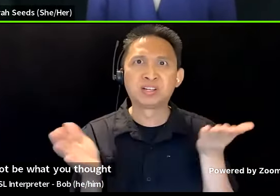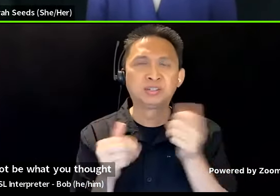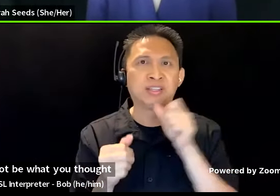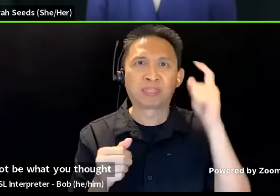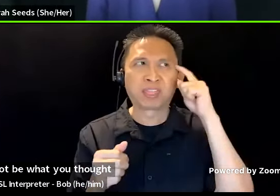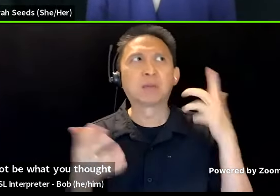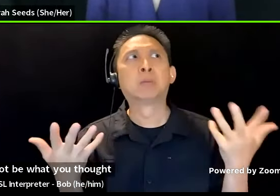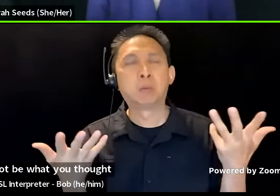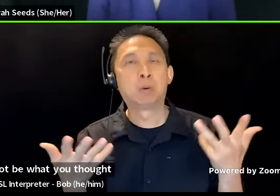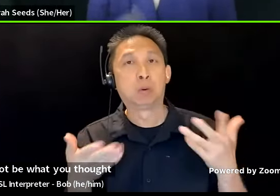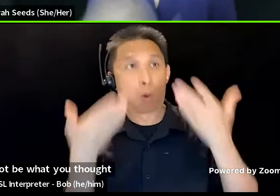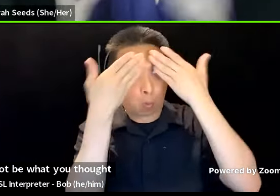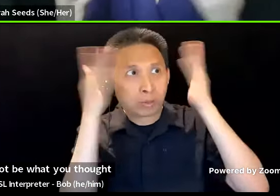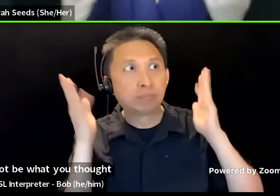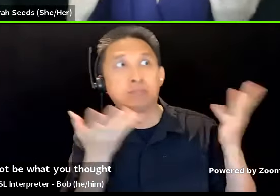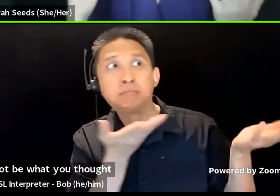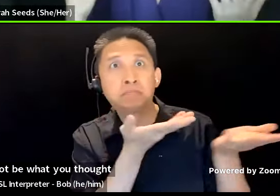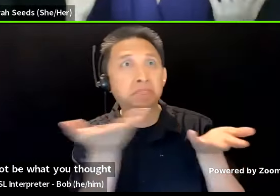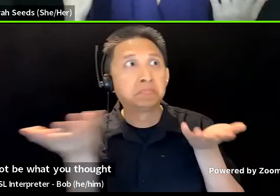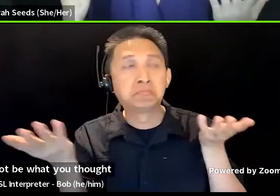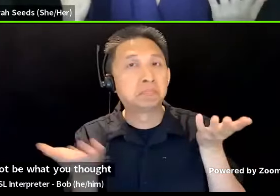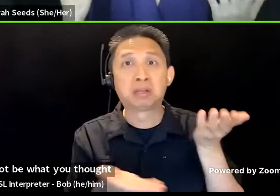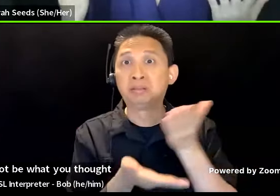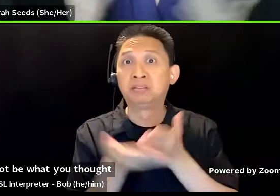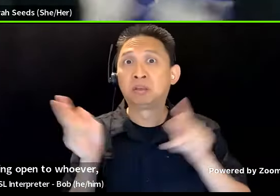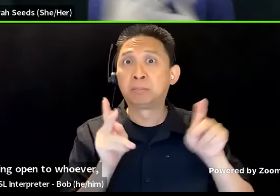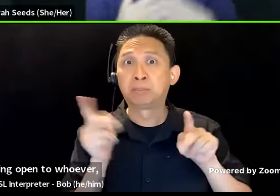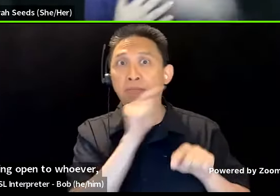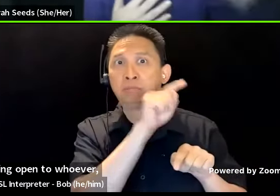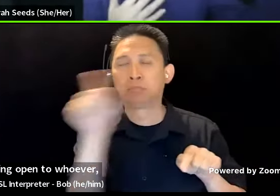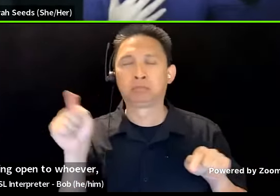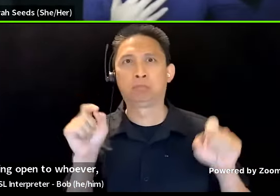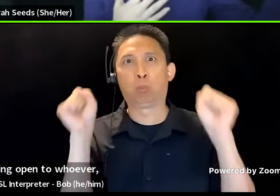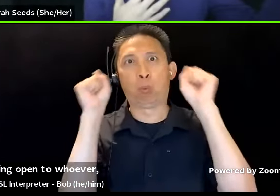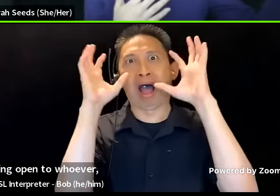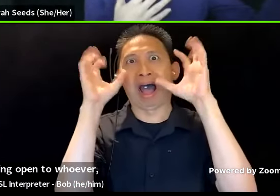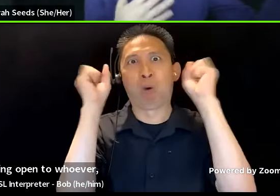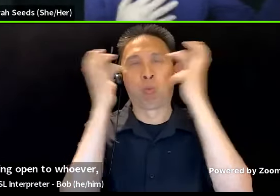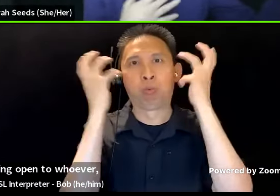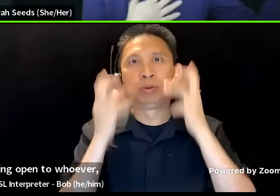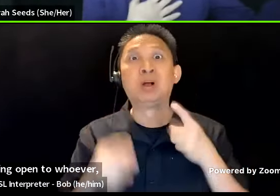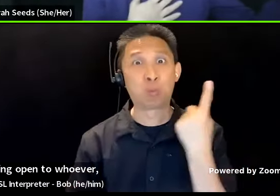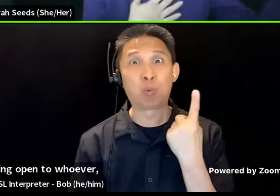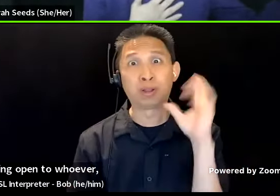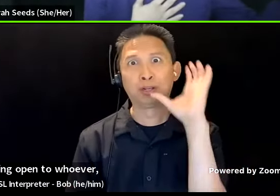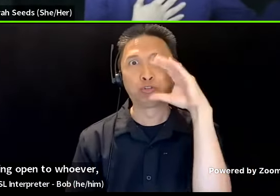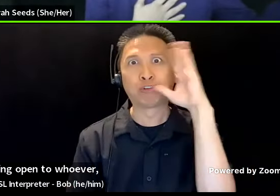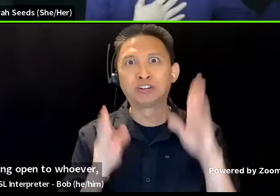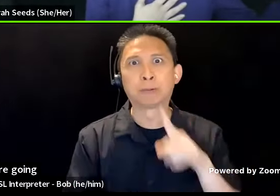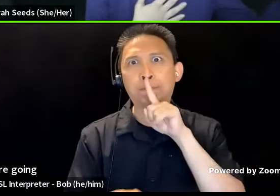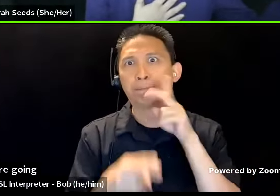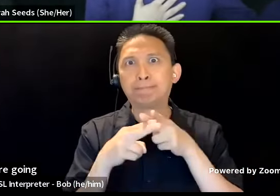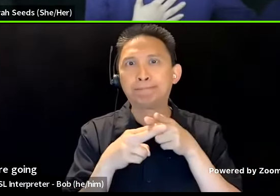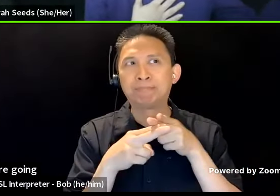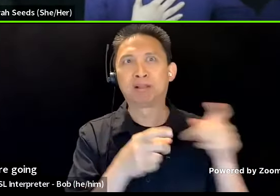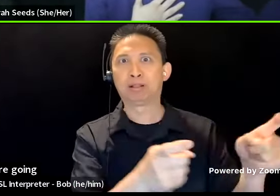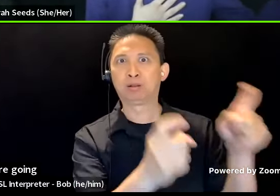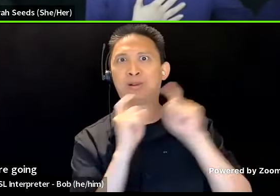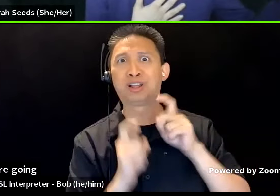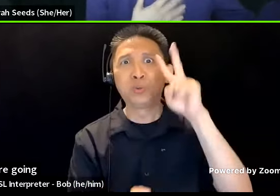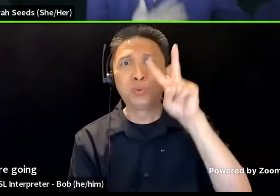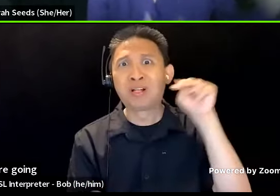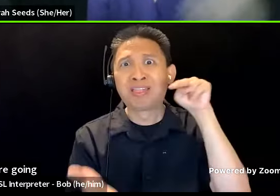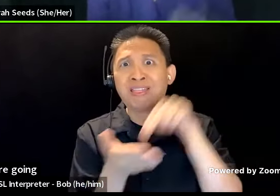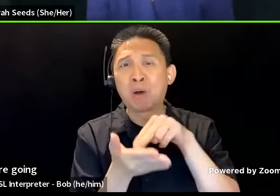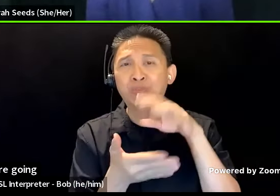being open to whoever. Some people are going to be incredible. There was a stranger who remained anonymous that donated like